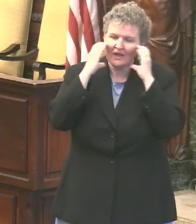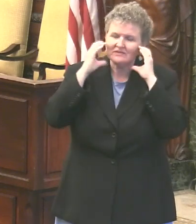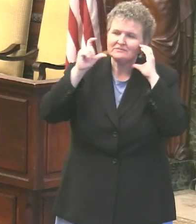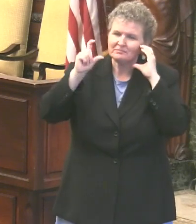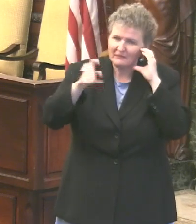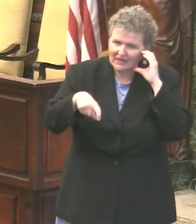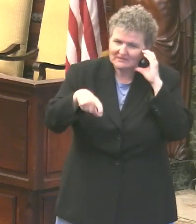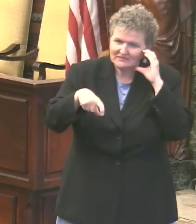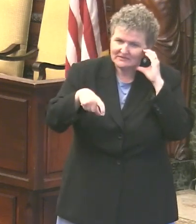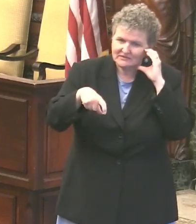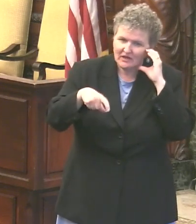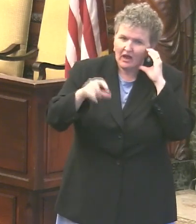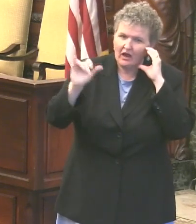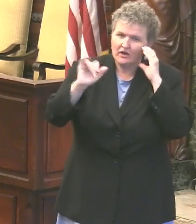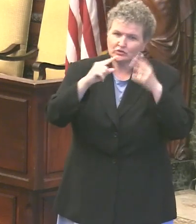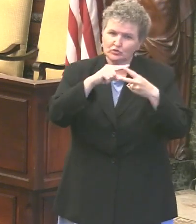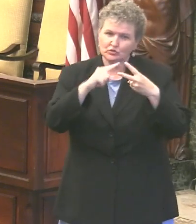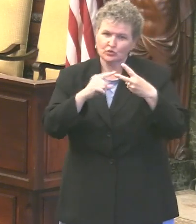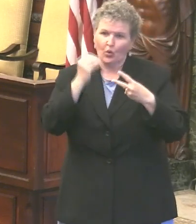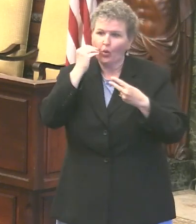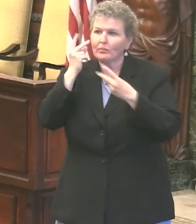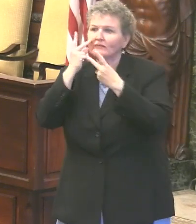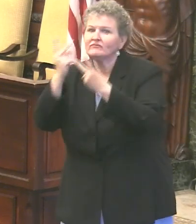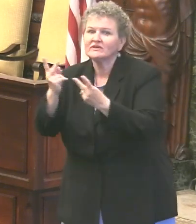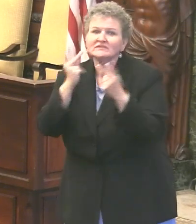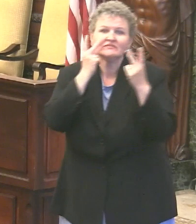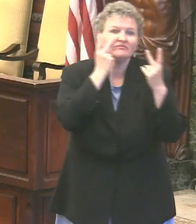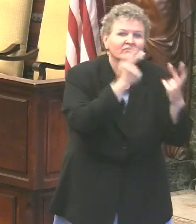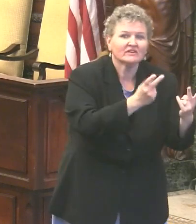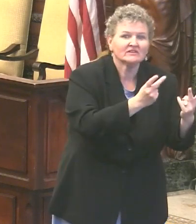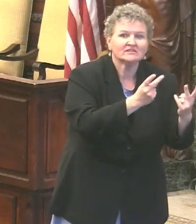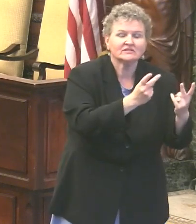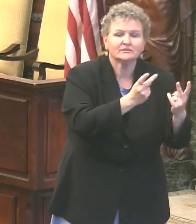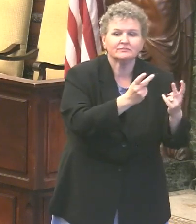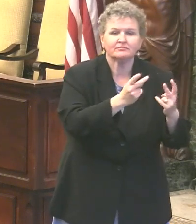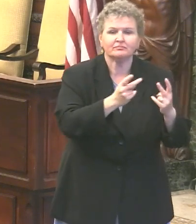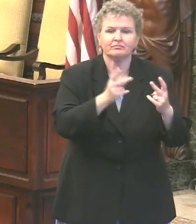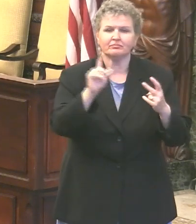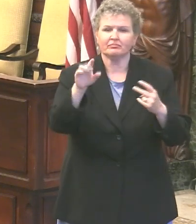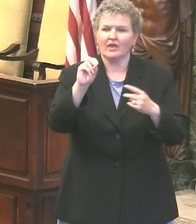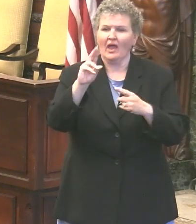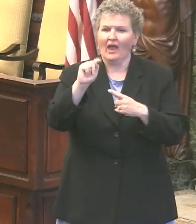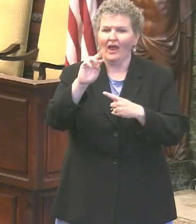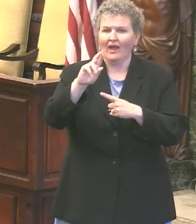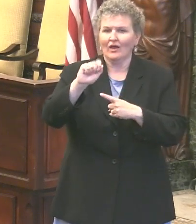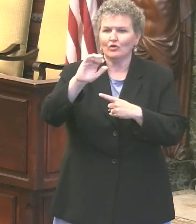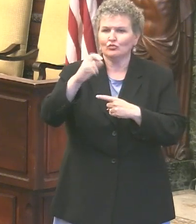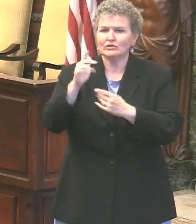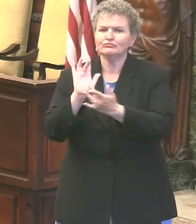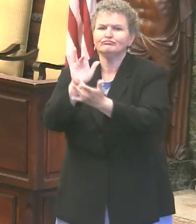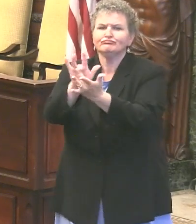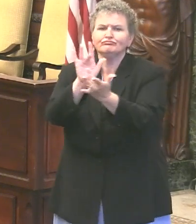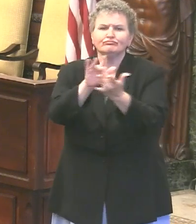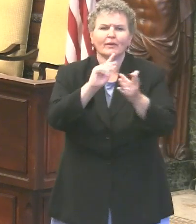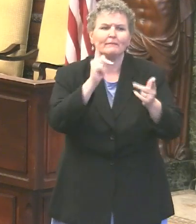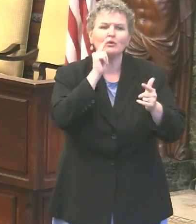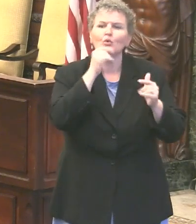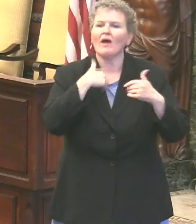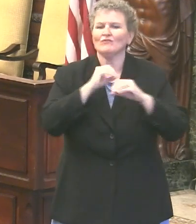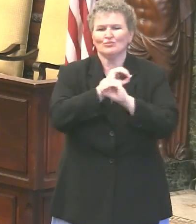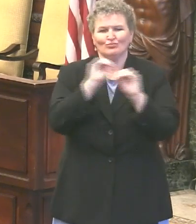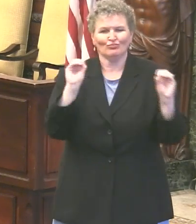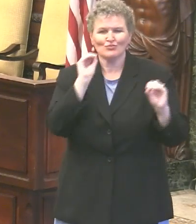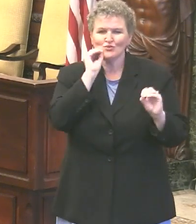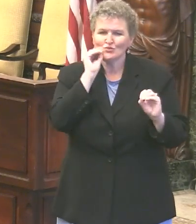force include home visits by special field teams, enhanced daytime outreach for people experiencing homelessness, and the city's strong recommendation